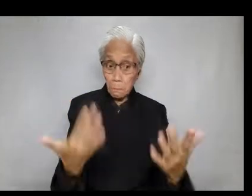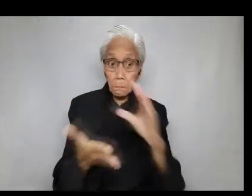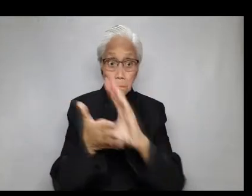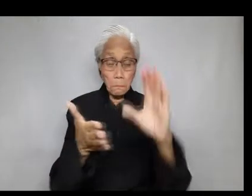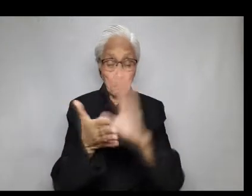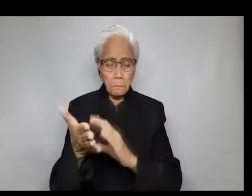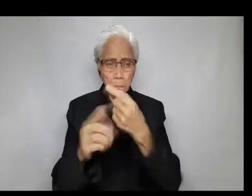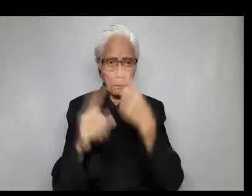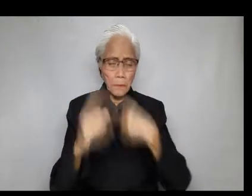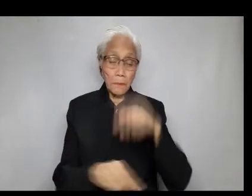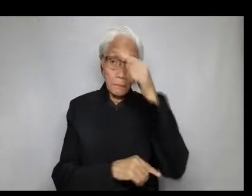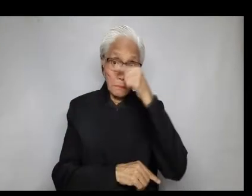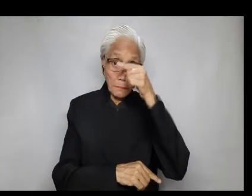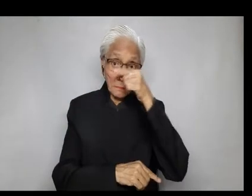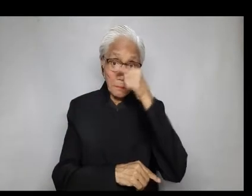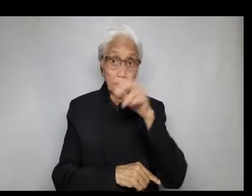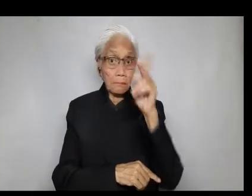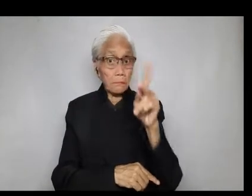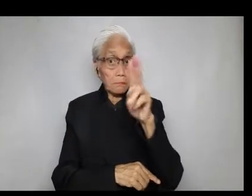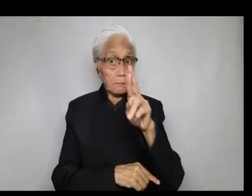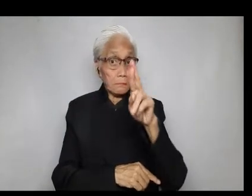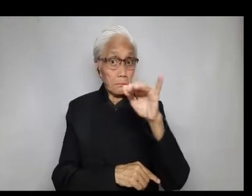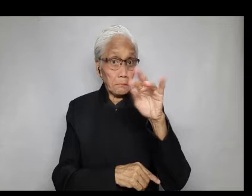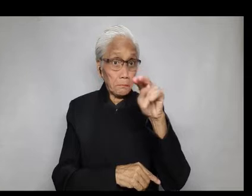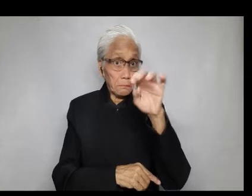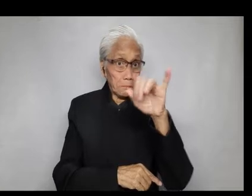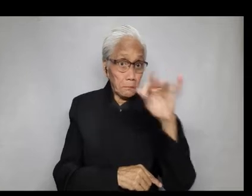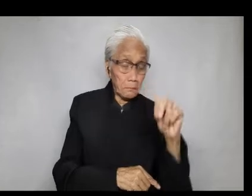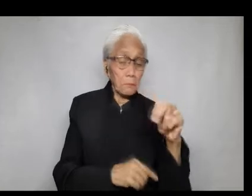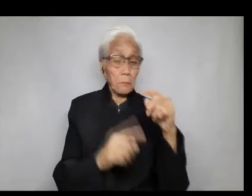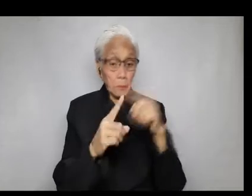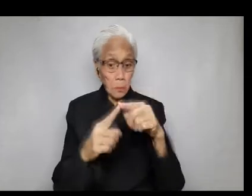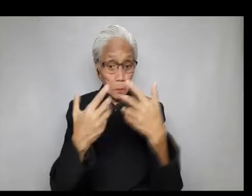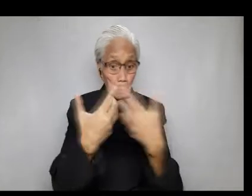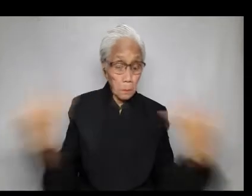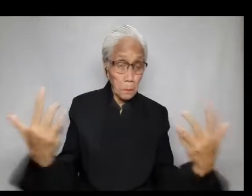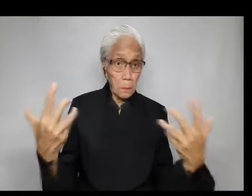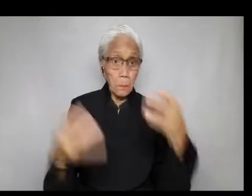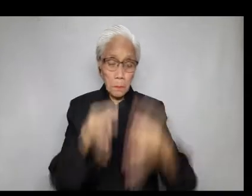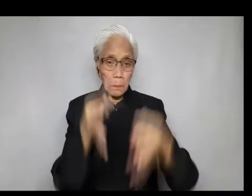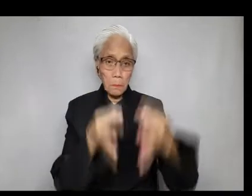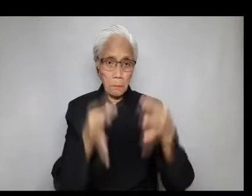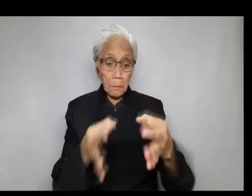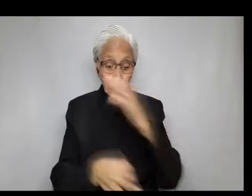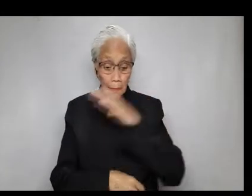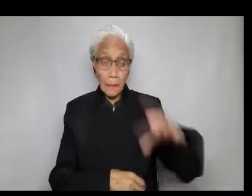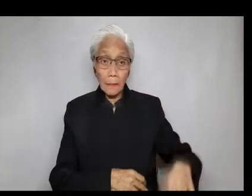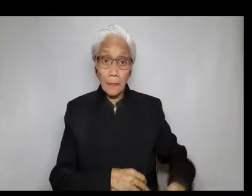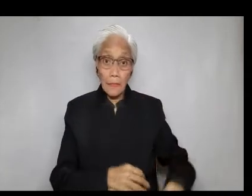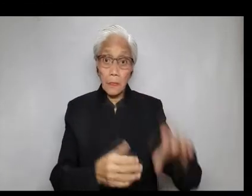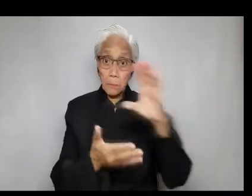Greek krinein, that is, to separate, to judge. Christian